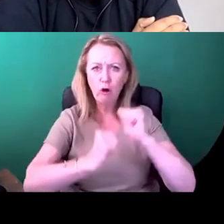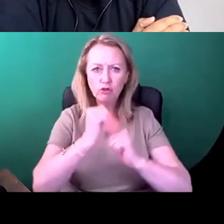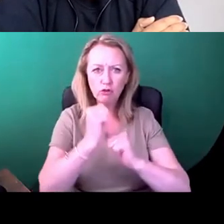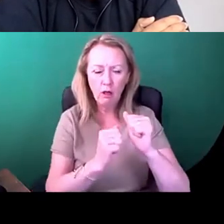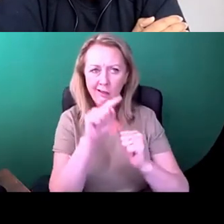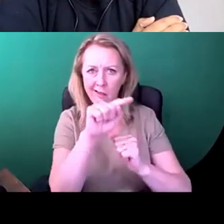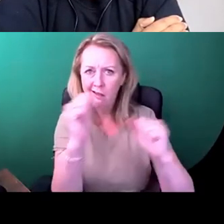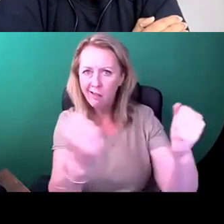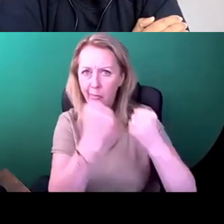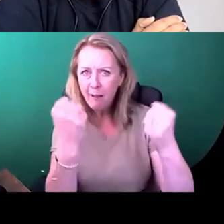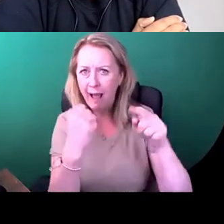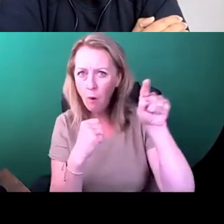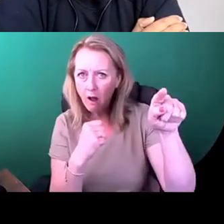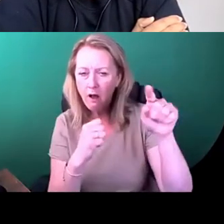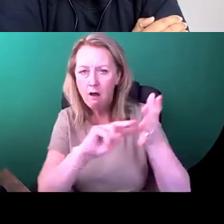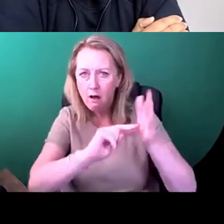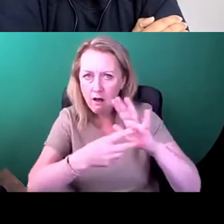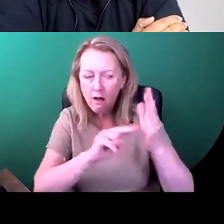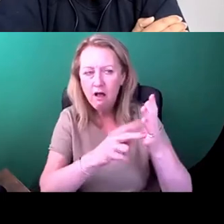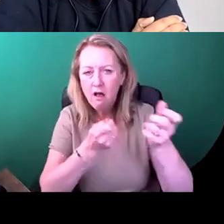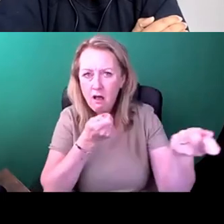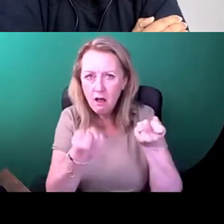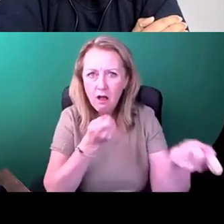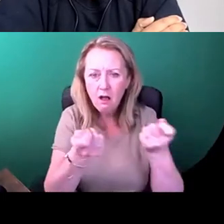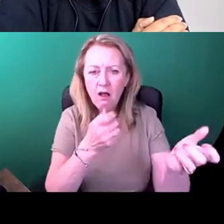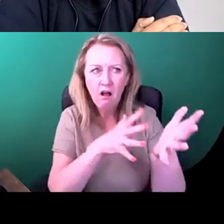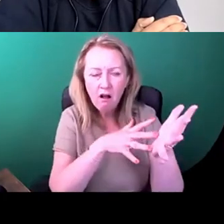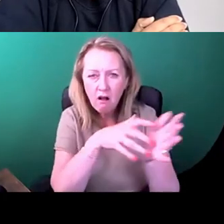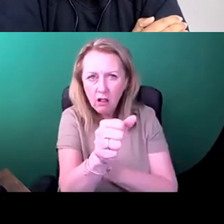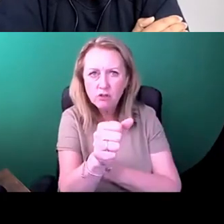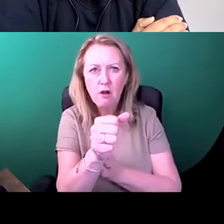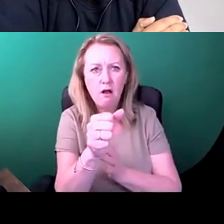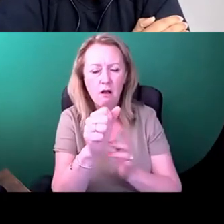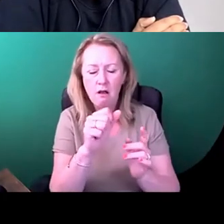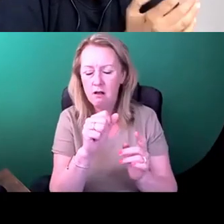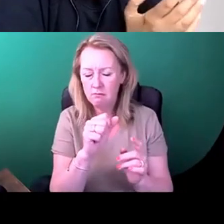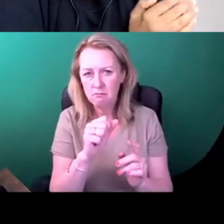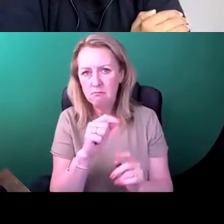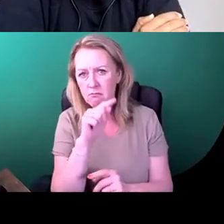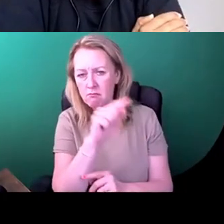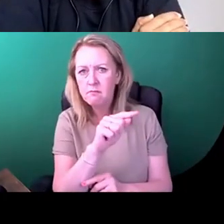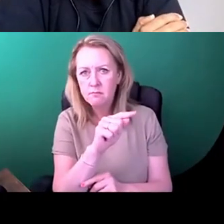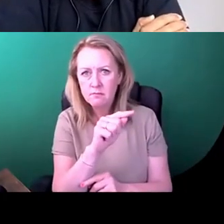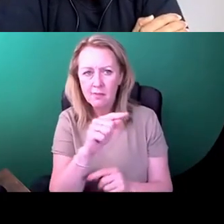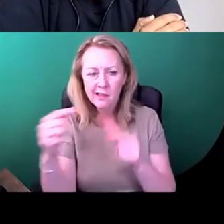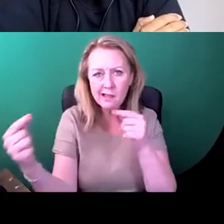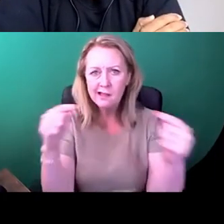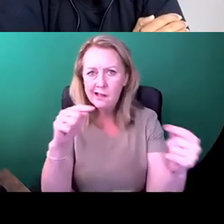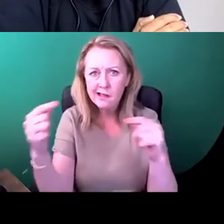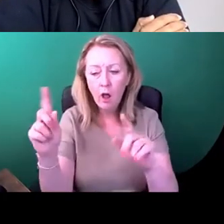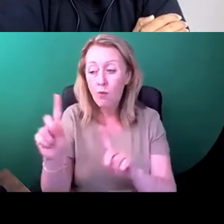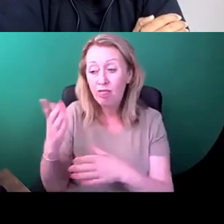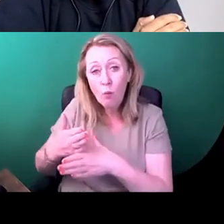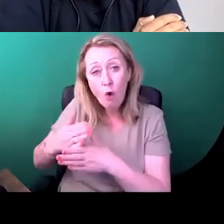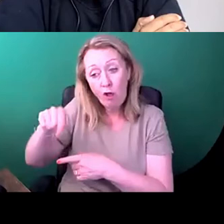power, organisational and administrative structures of cultural organisations are at odds with the work that needs